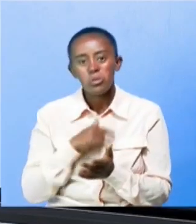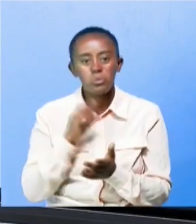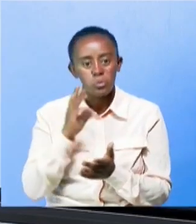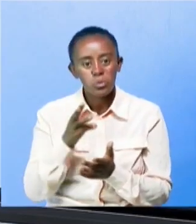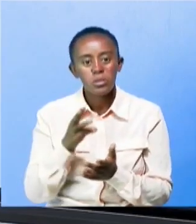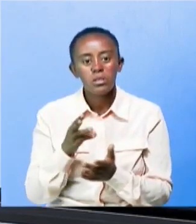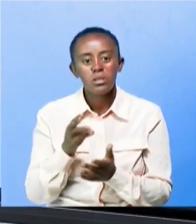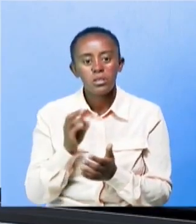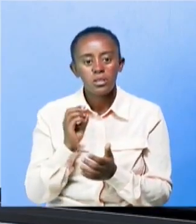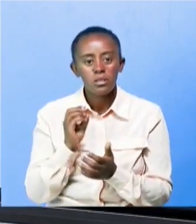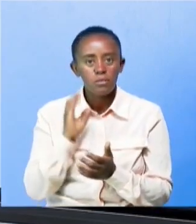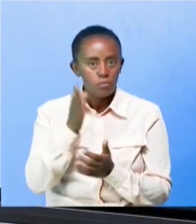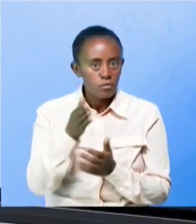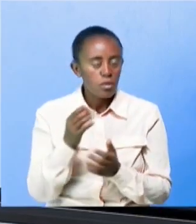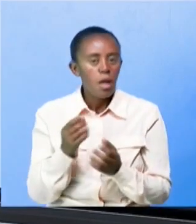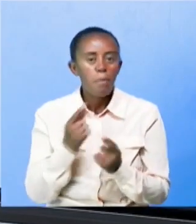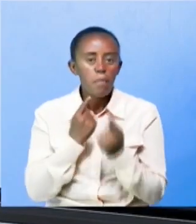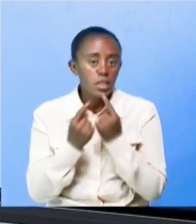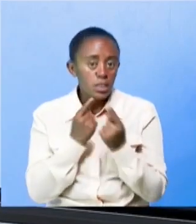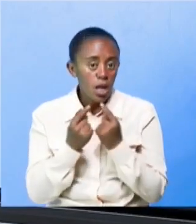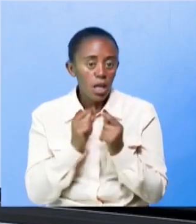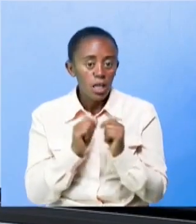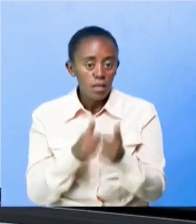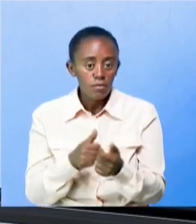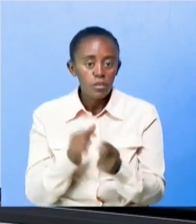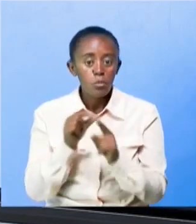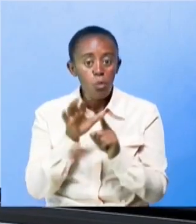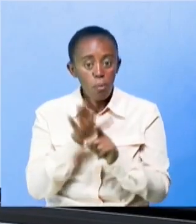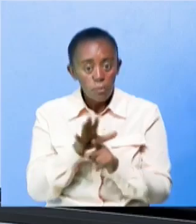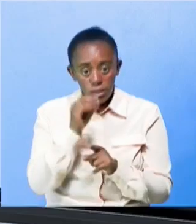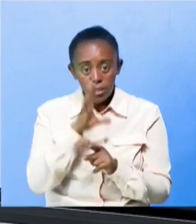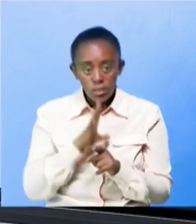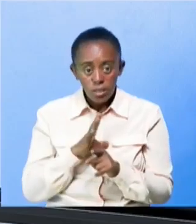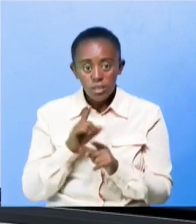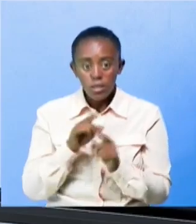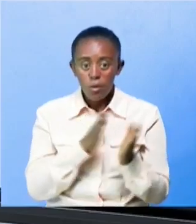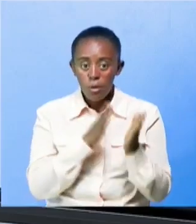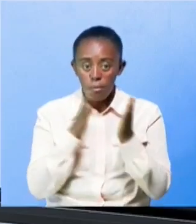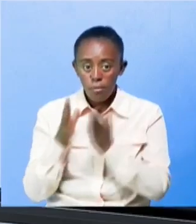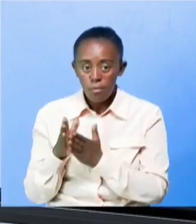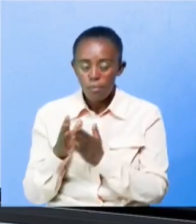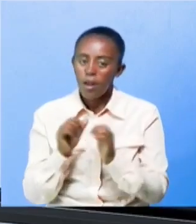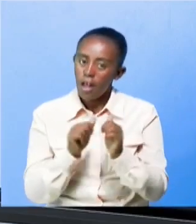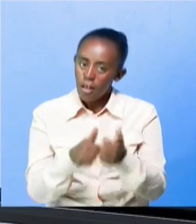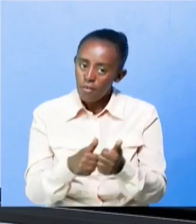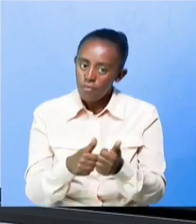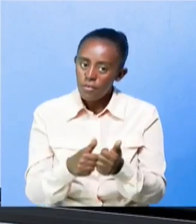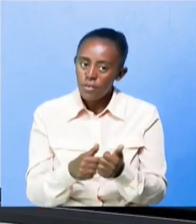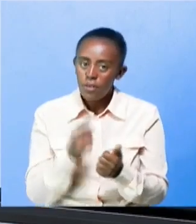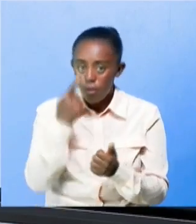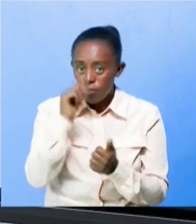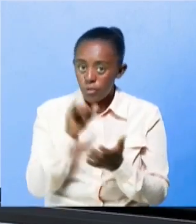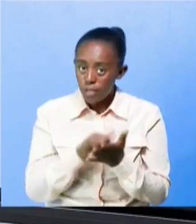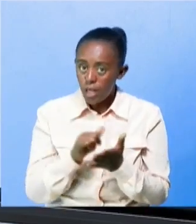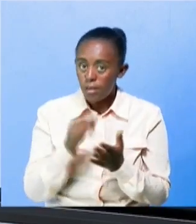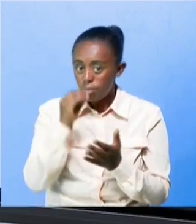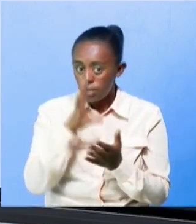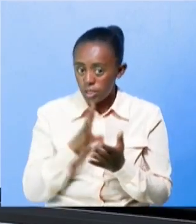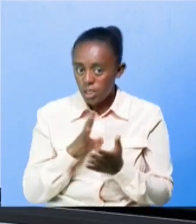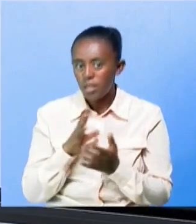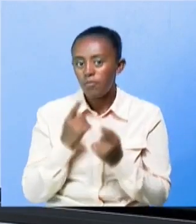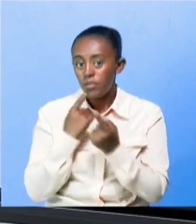will buy you a birthday gift is promising someone that they will prepare a gift for that person for their